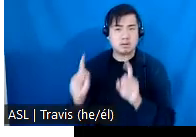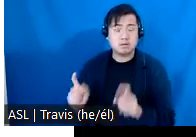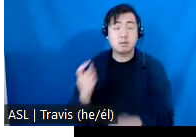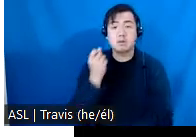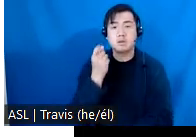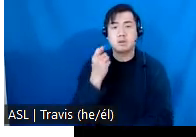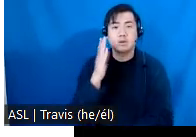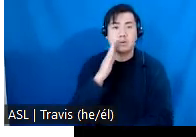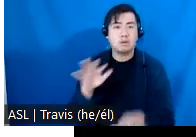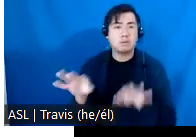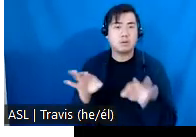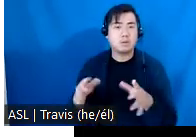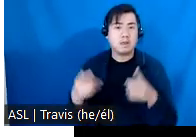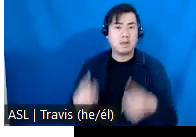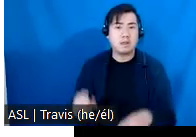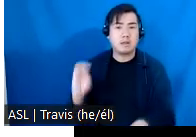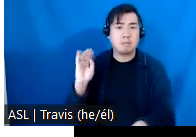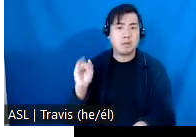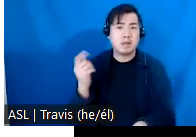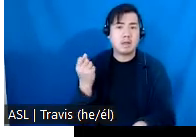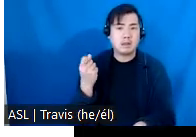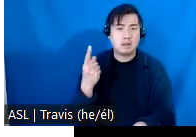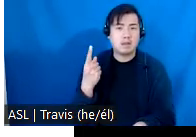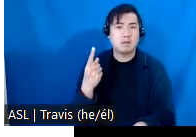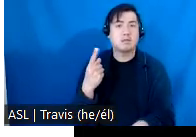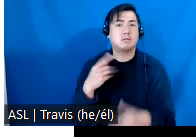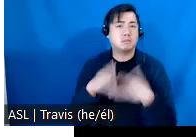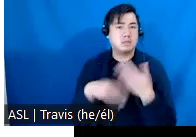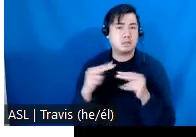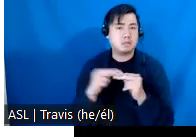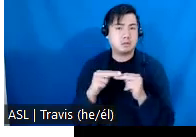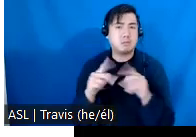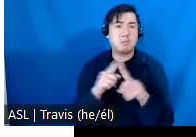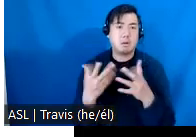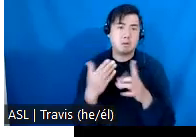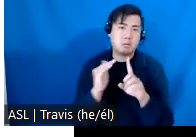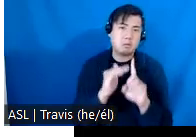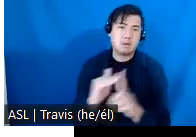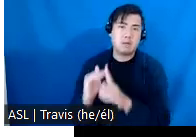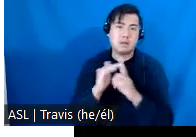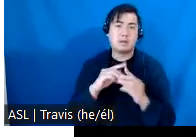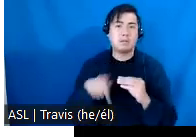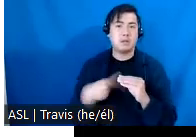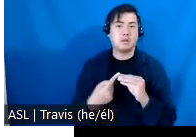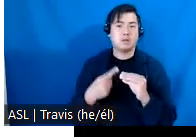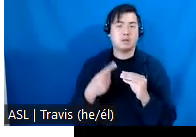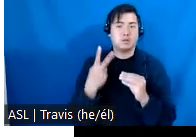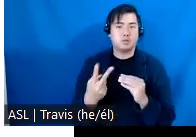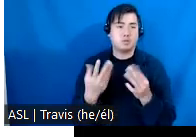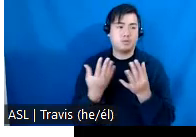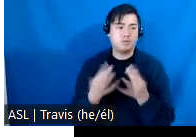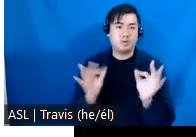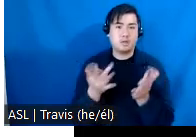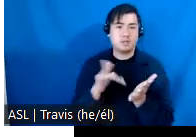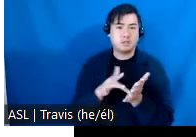kind of what's happening on May 11th in the following slide, but just wanted to remind folks of where these 2 testing sites are still